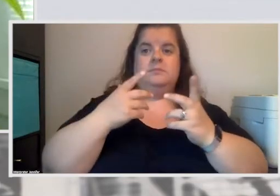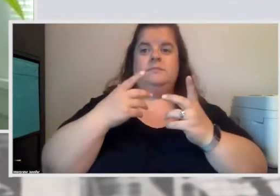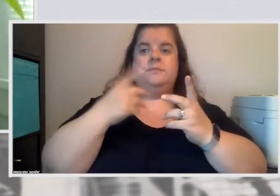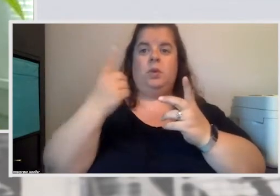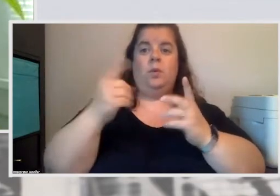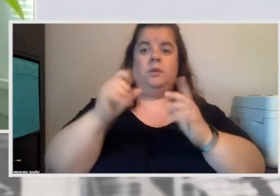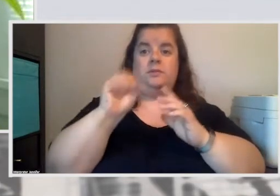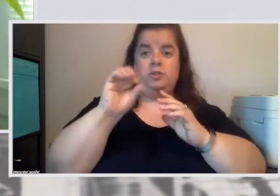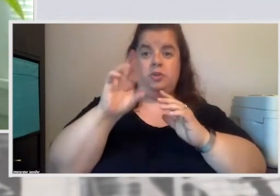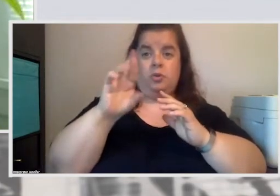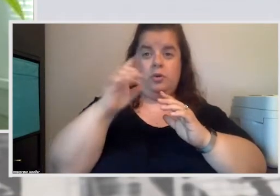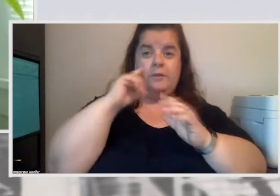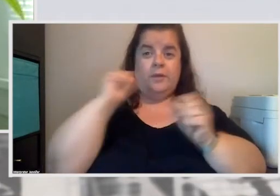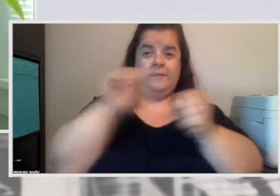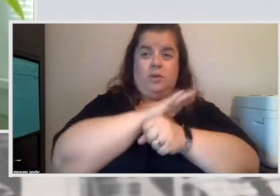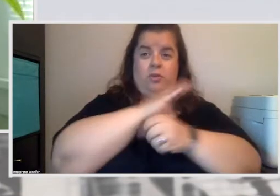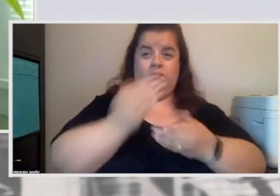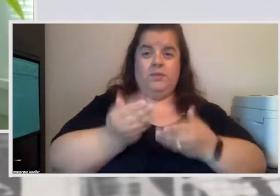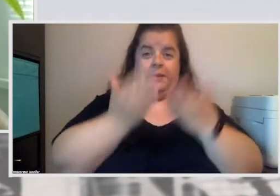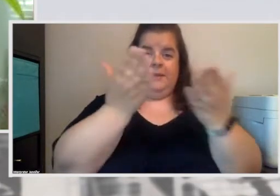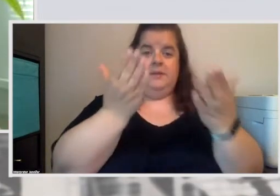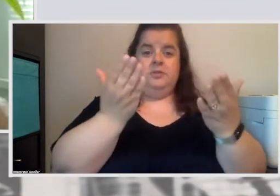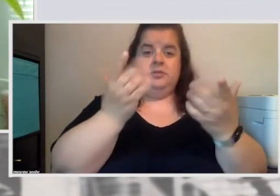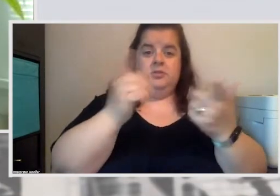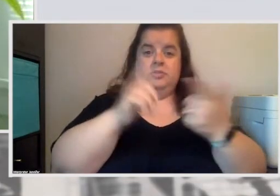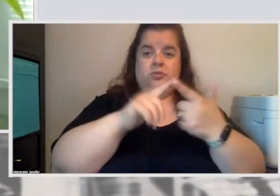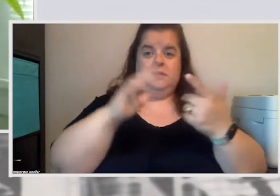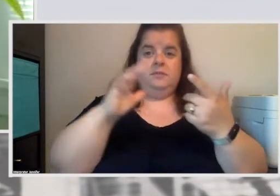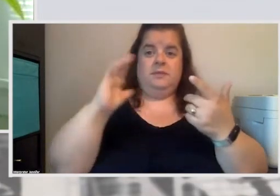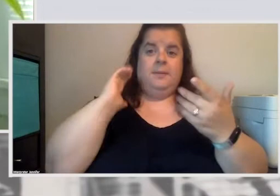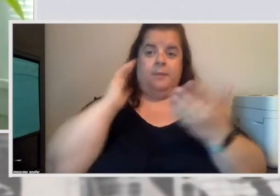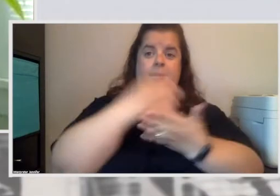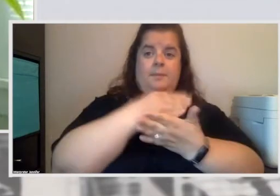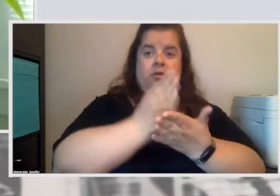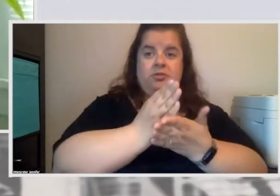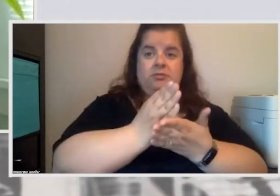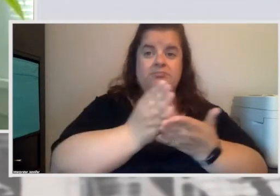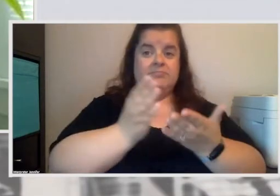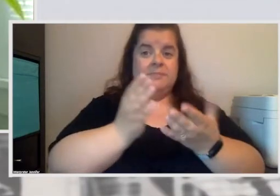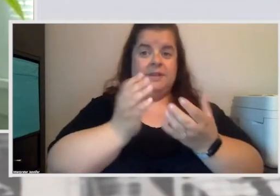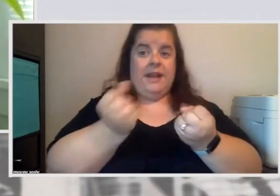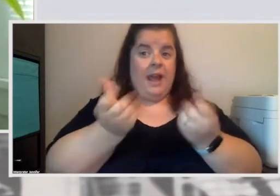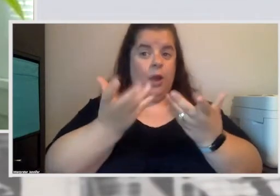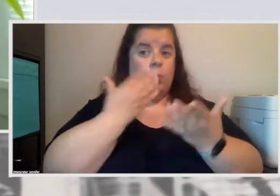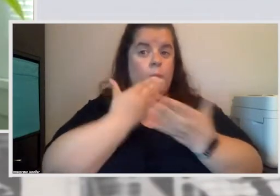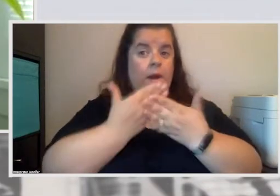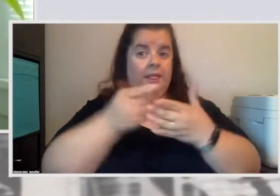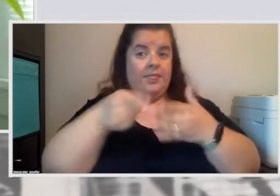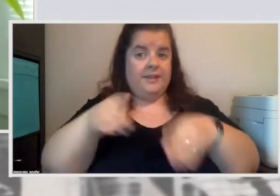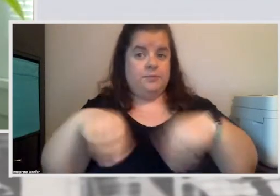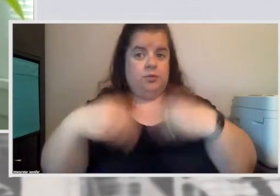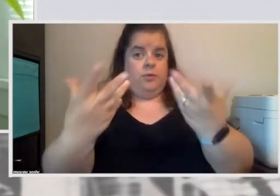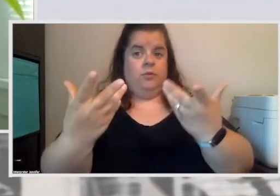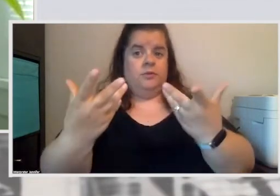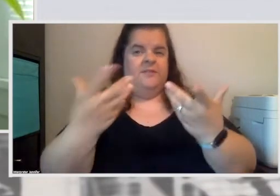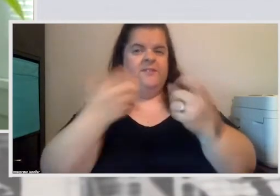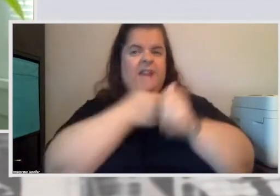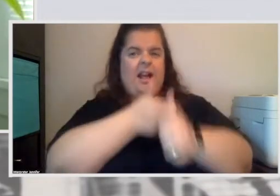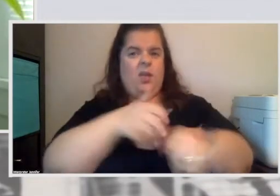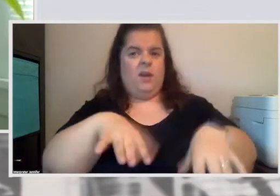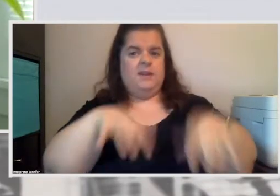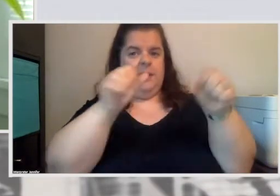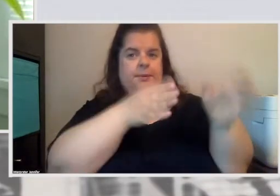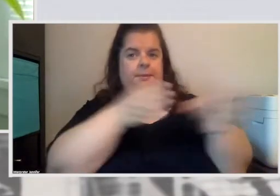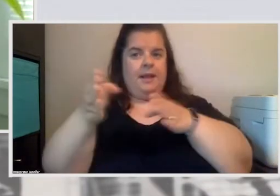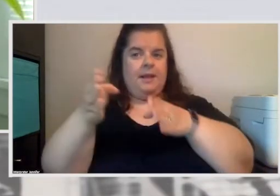formal recommendations to the mayor on the capital budget is how well does this proposal adhere to adopted plans? And so that comes in a